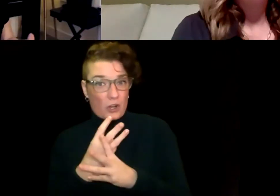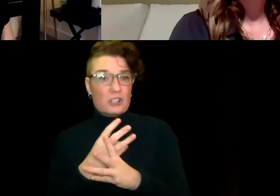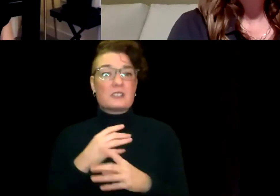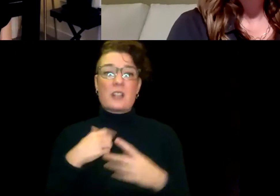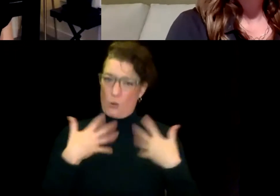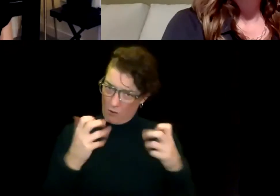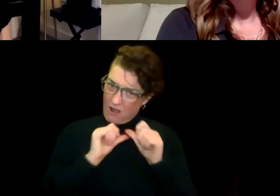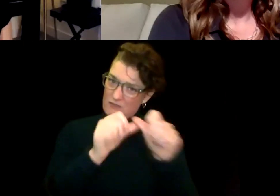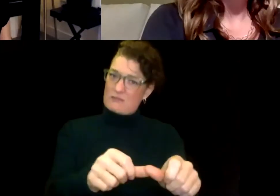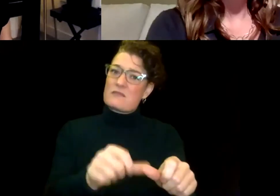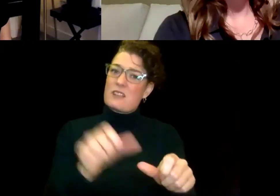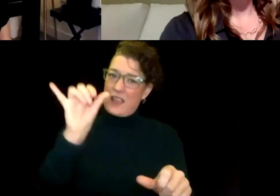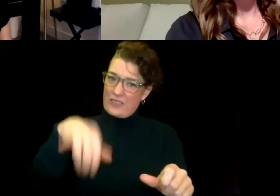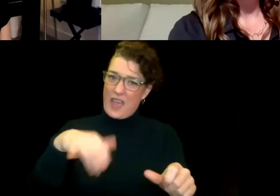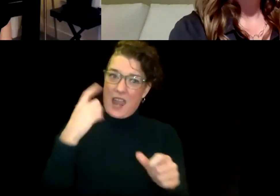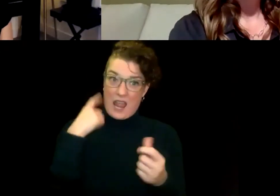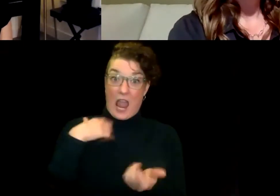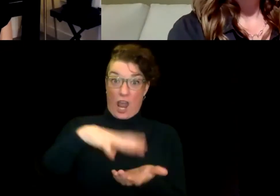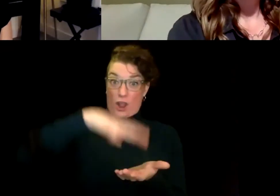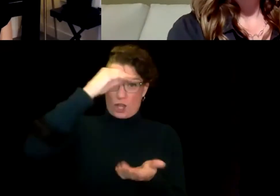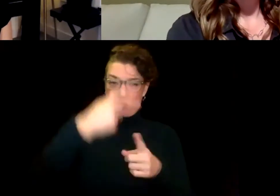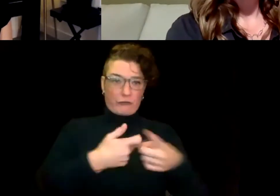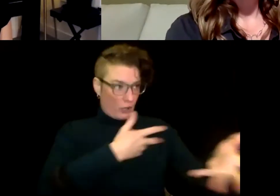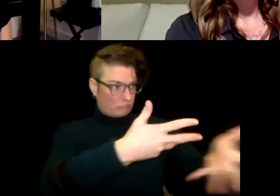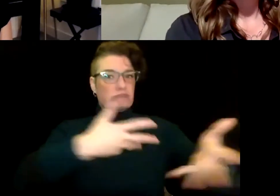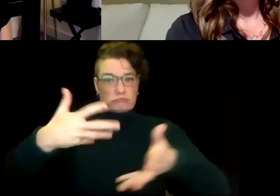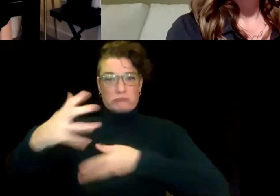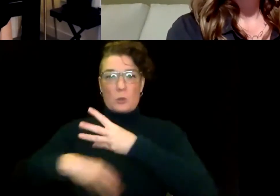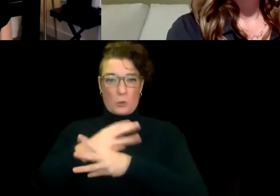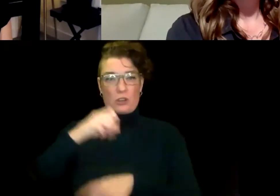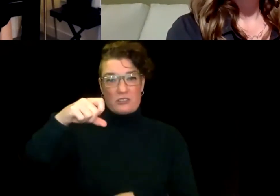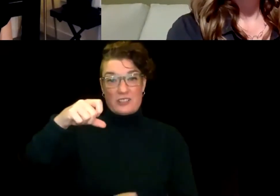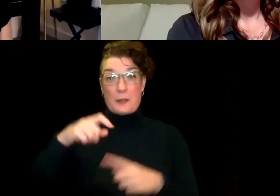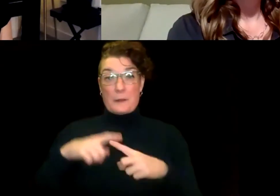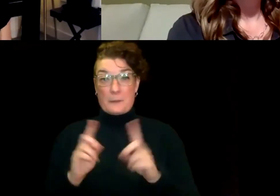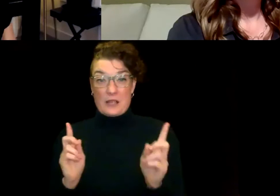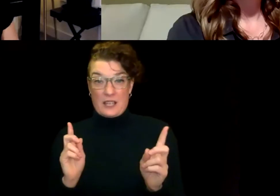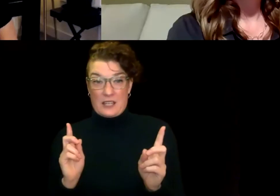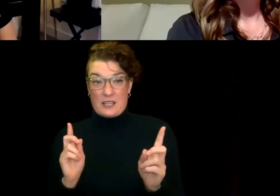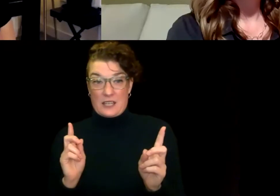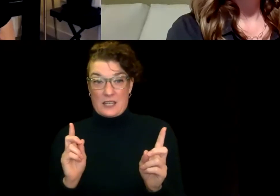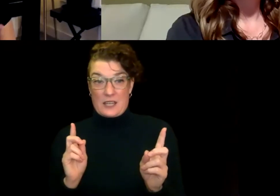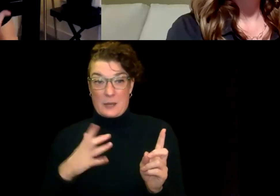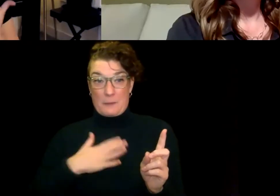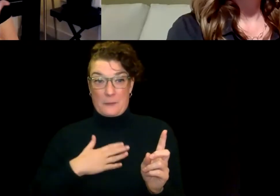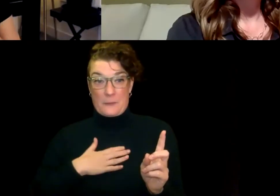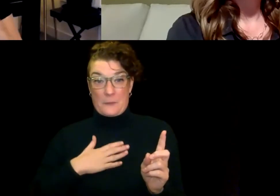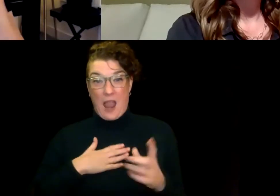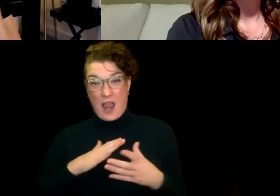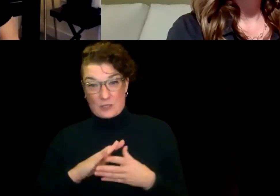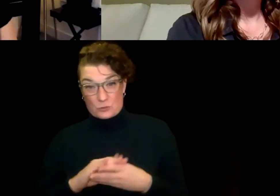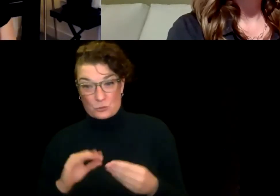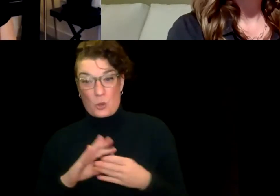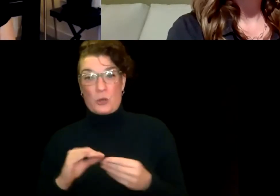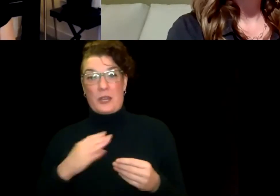that way. I think that's how I learn. But my own kind of story and attempt